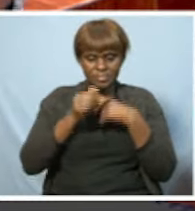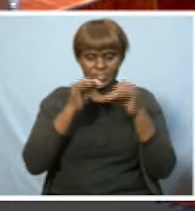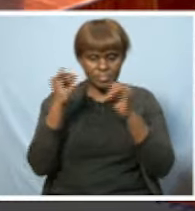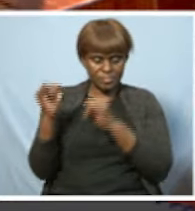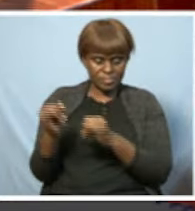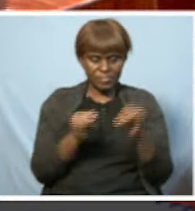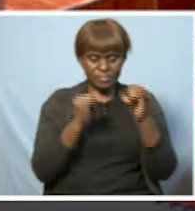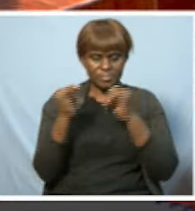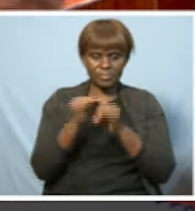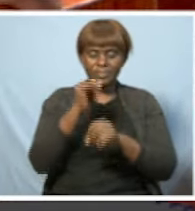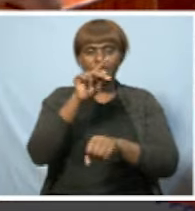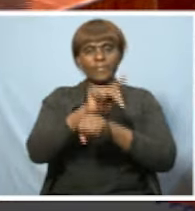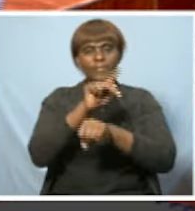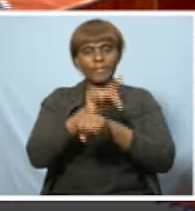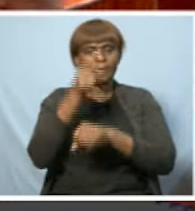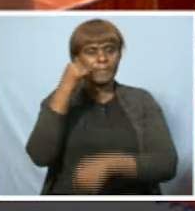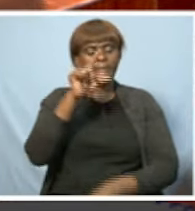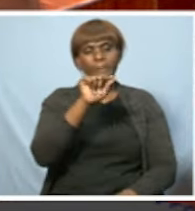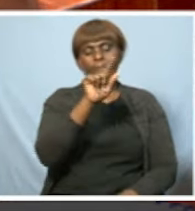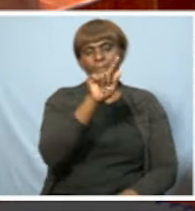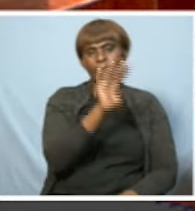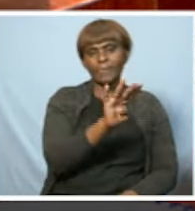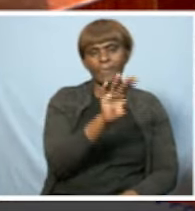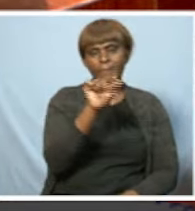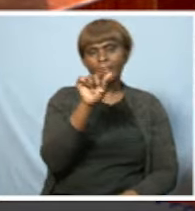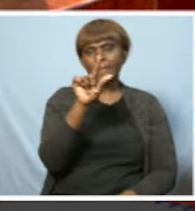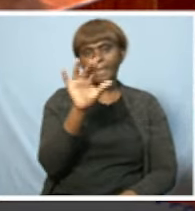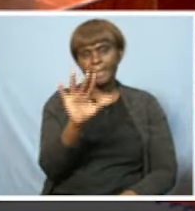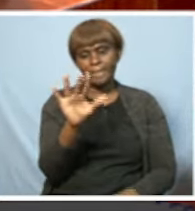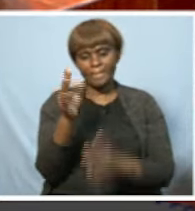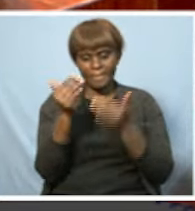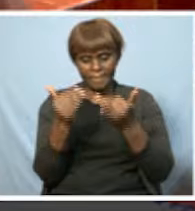implementing projects for 2024, 2025, and